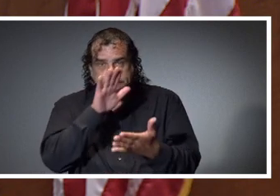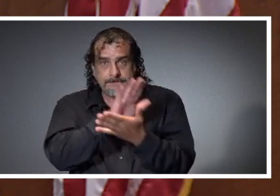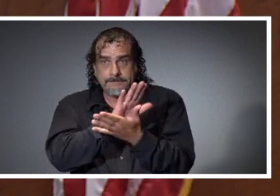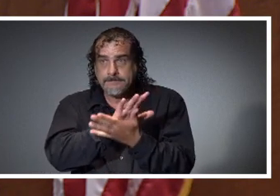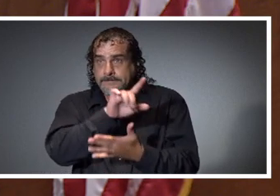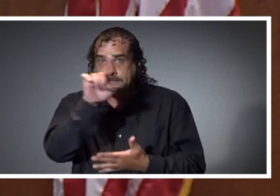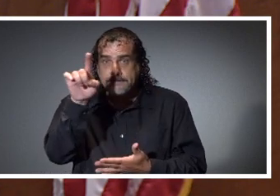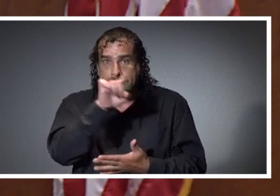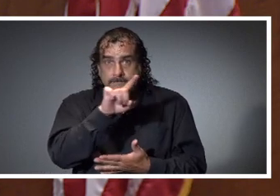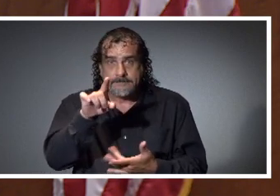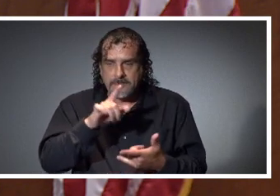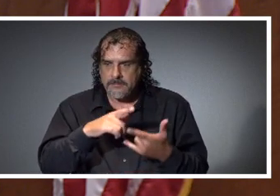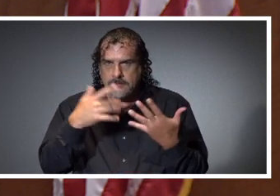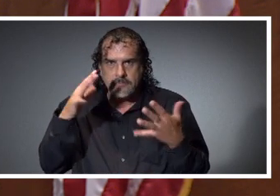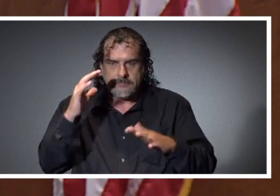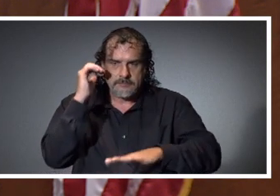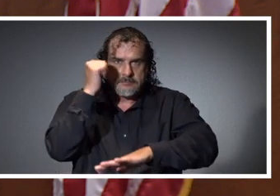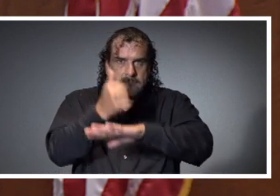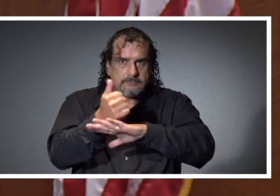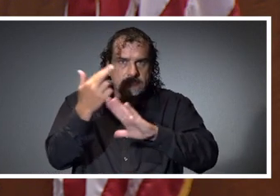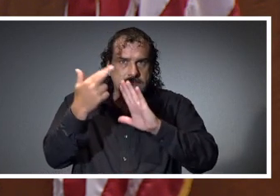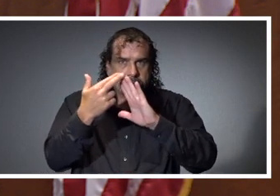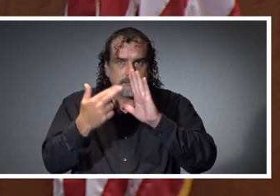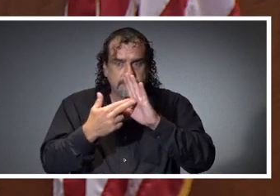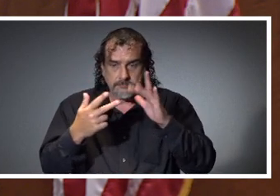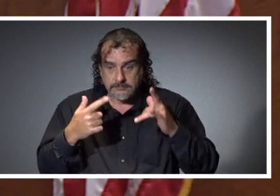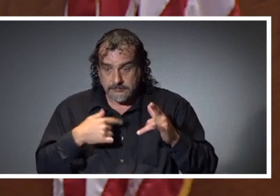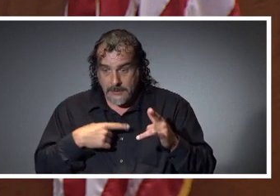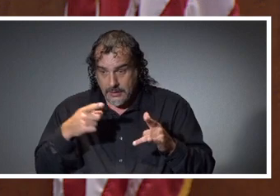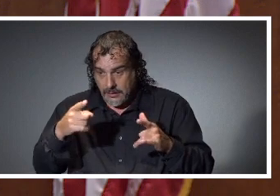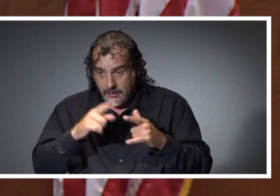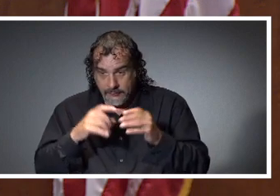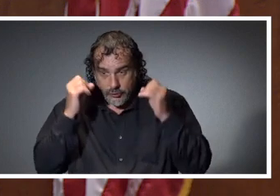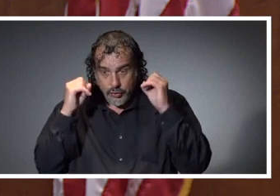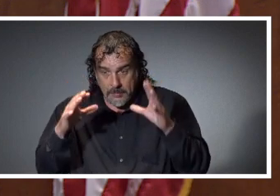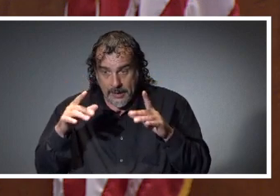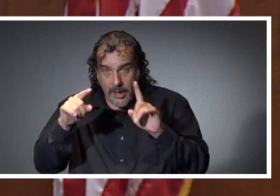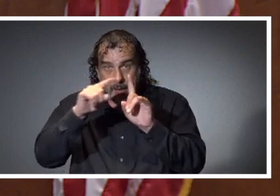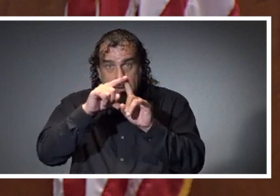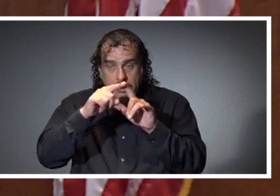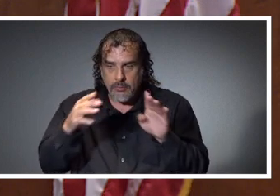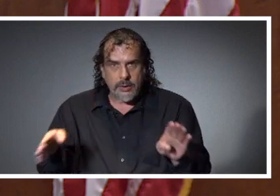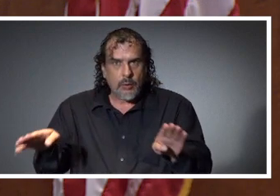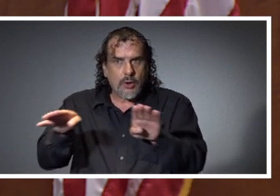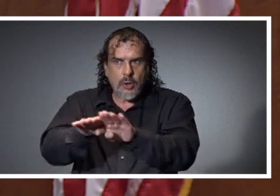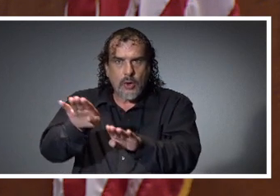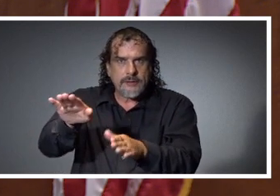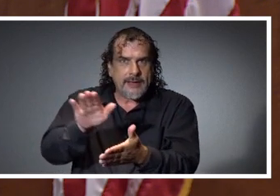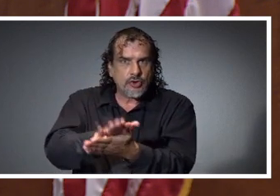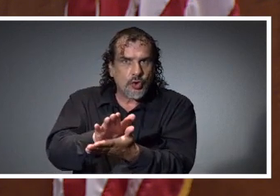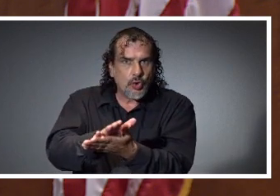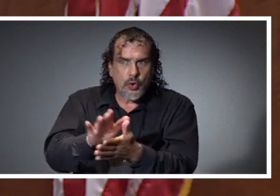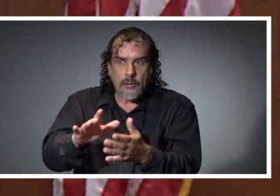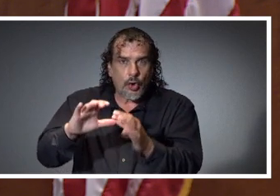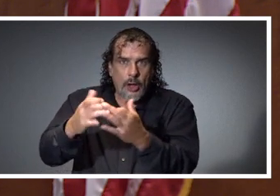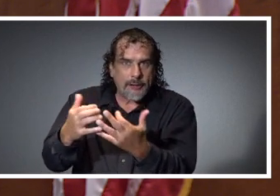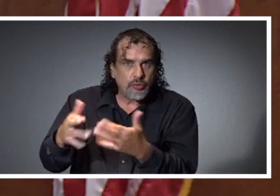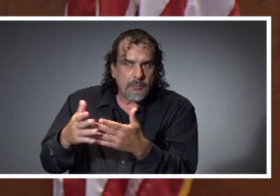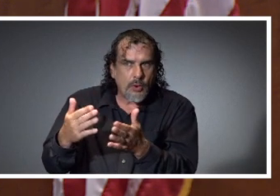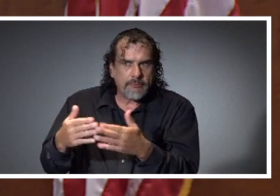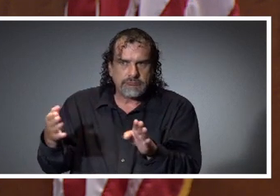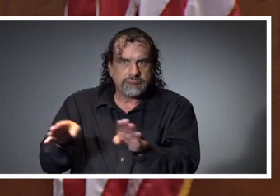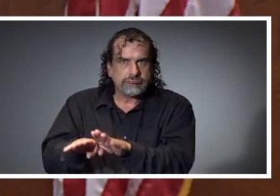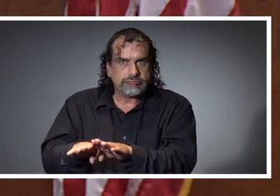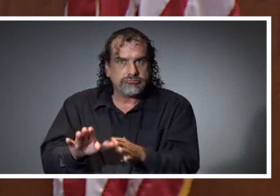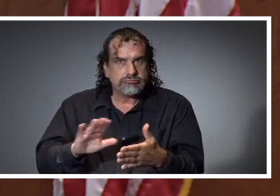have guidelines in place whereby we would shut down a particular school building or shut down a particular school classroom or shut